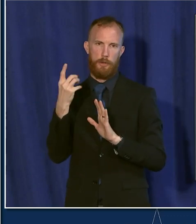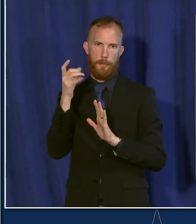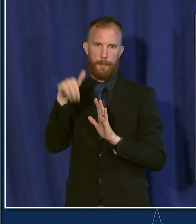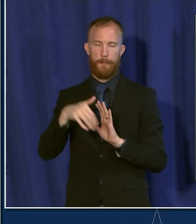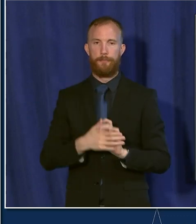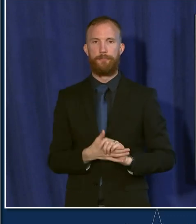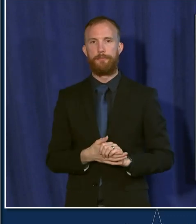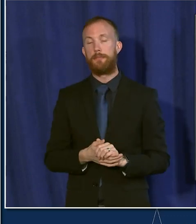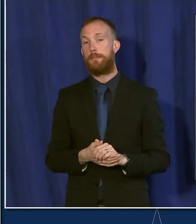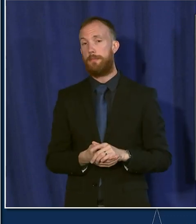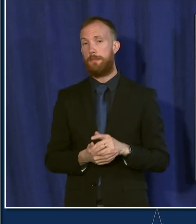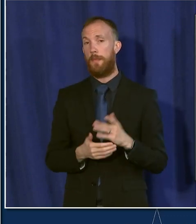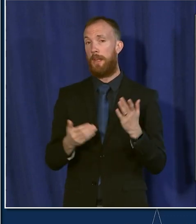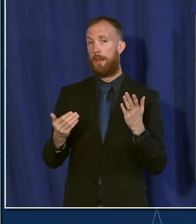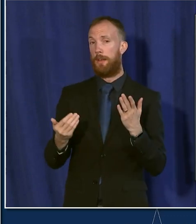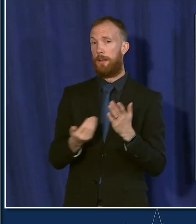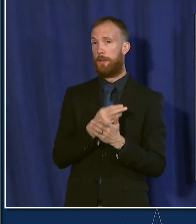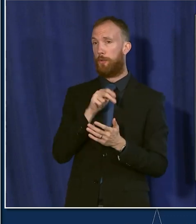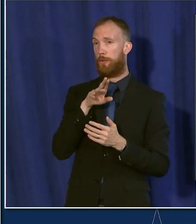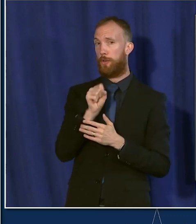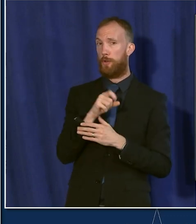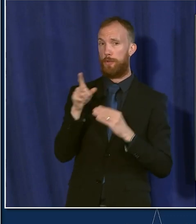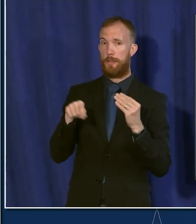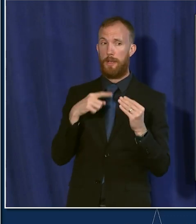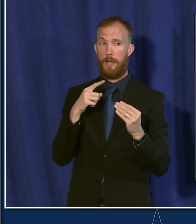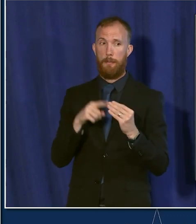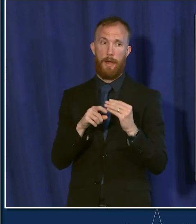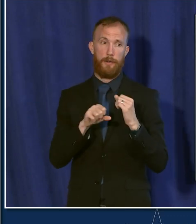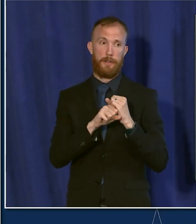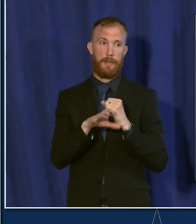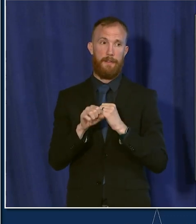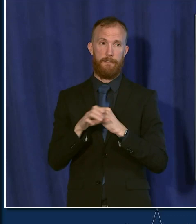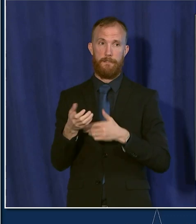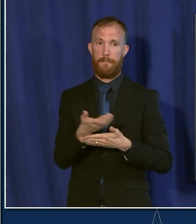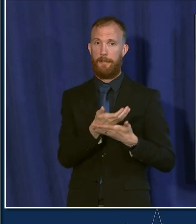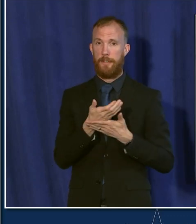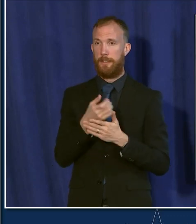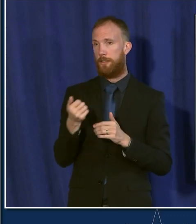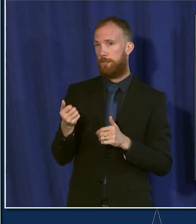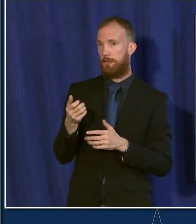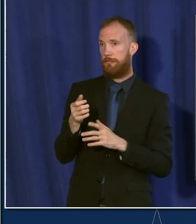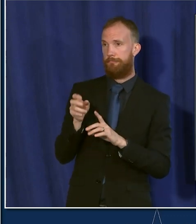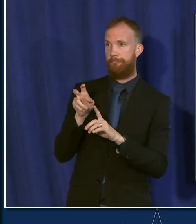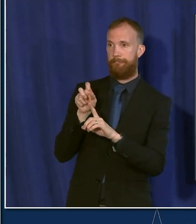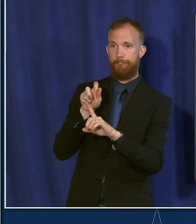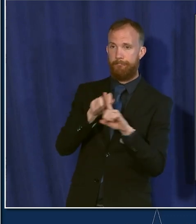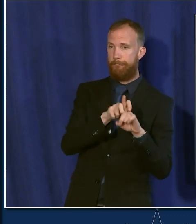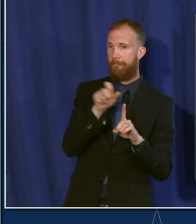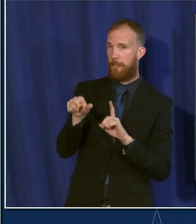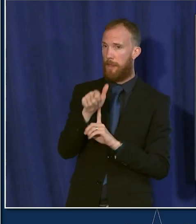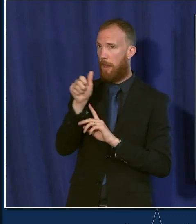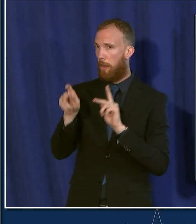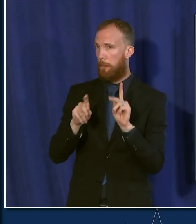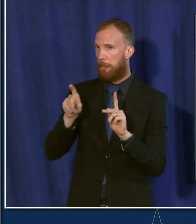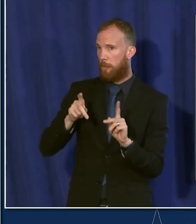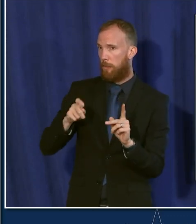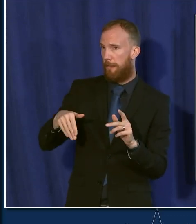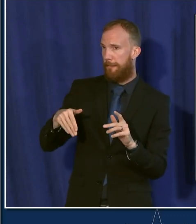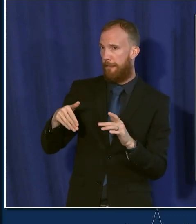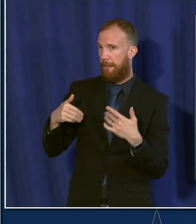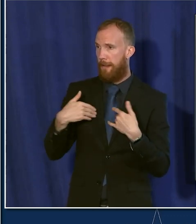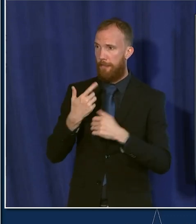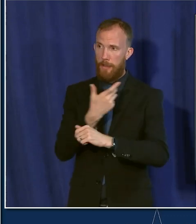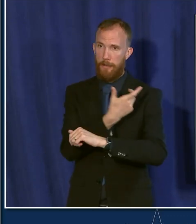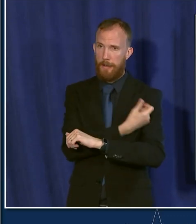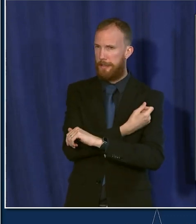Any new news about canvassing and reaching unvaccinated people? Phone banking, anything else going on as far as those Protect